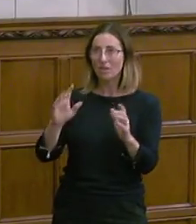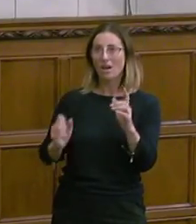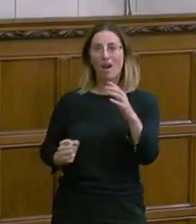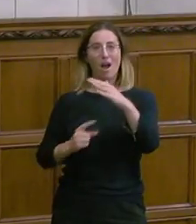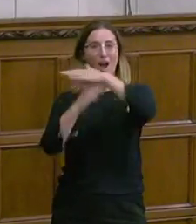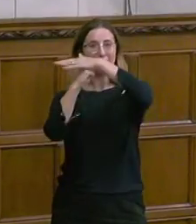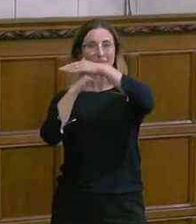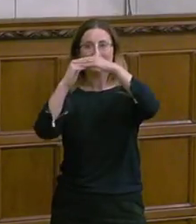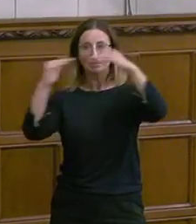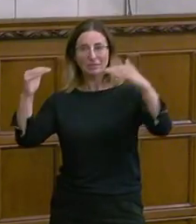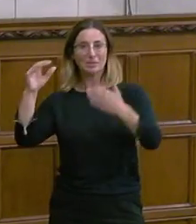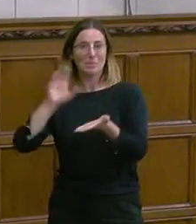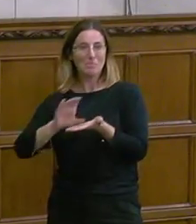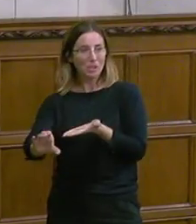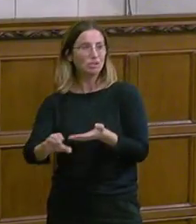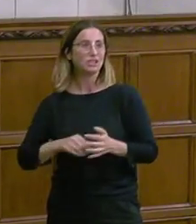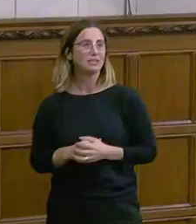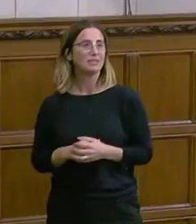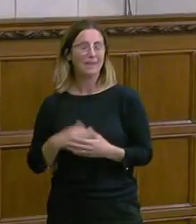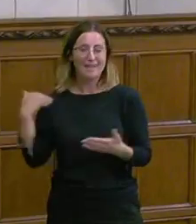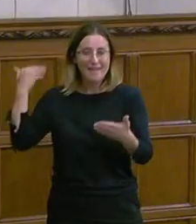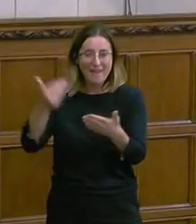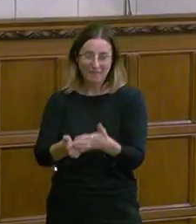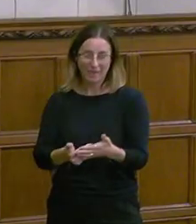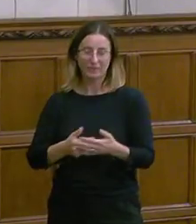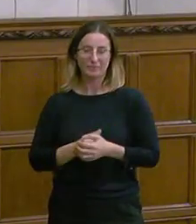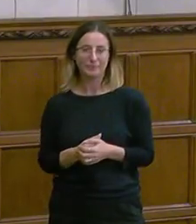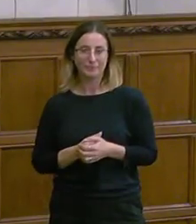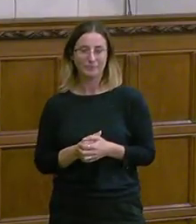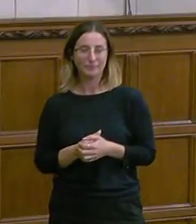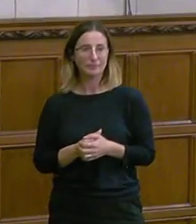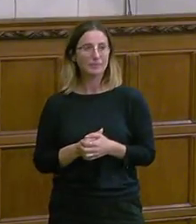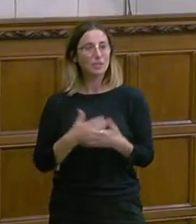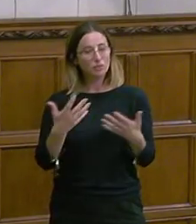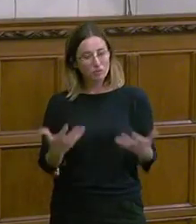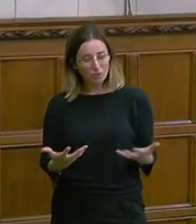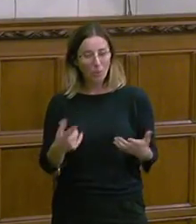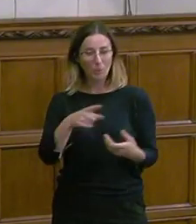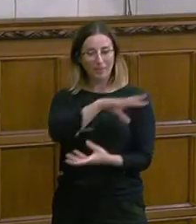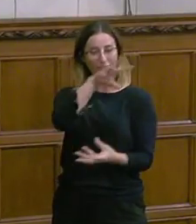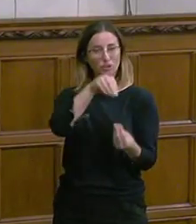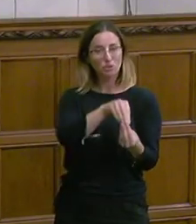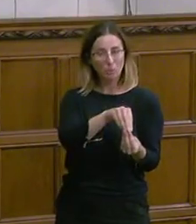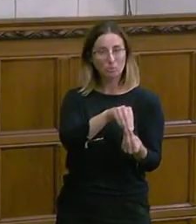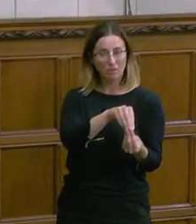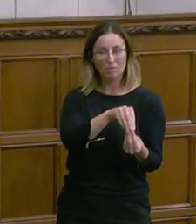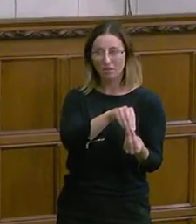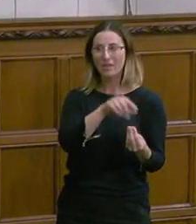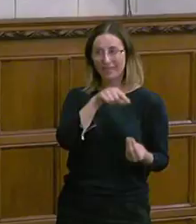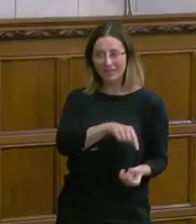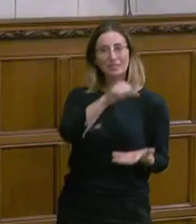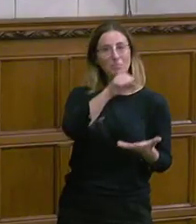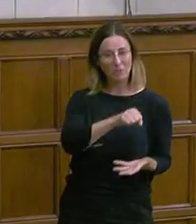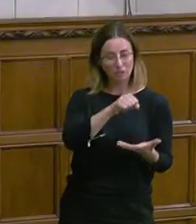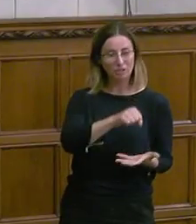a 50% real terms per pupil increase from 2000. And within this total, the high needs budget for young